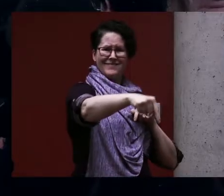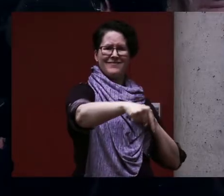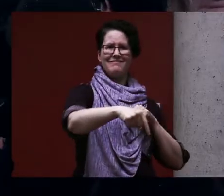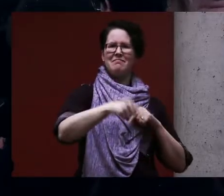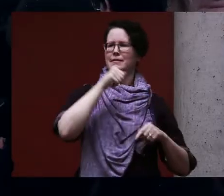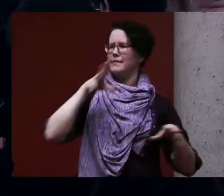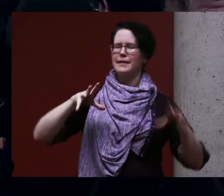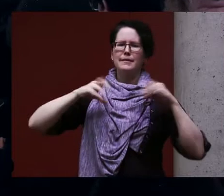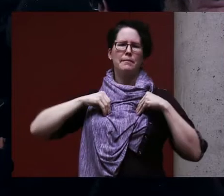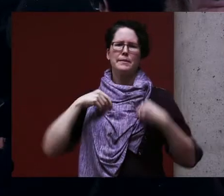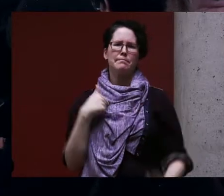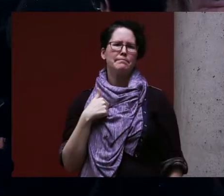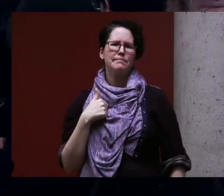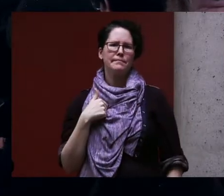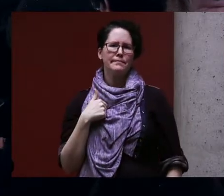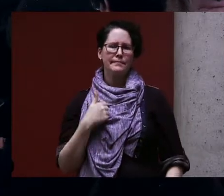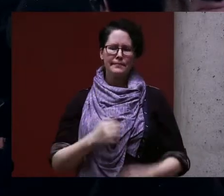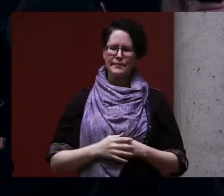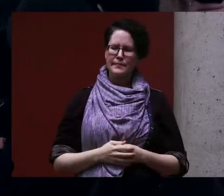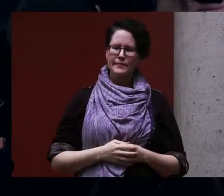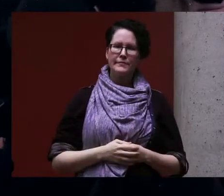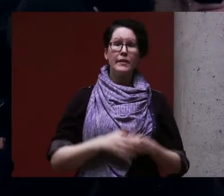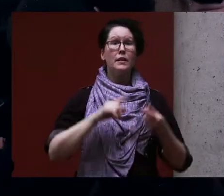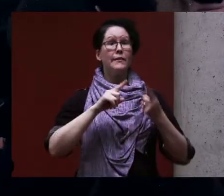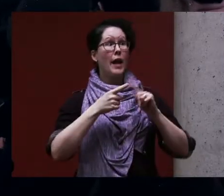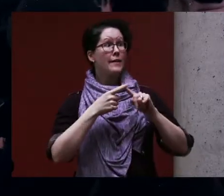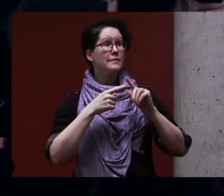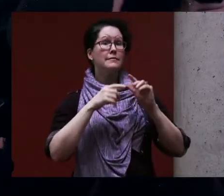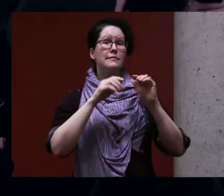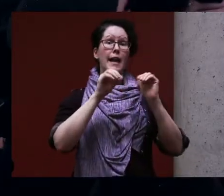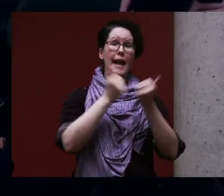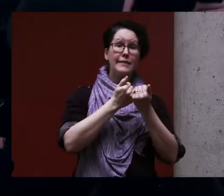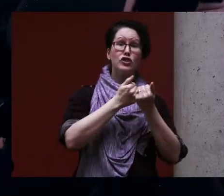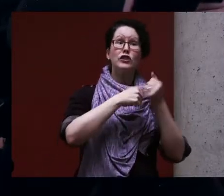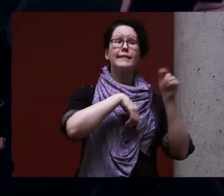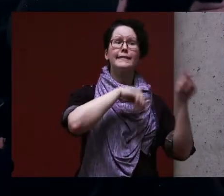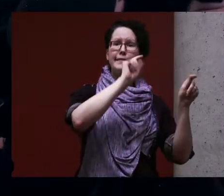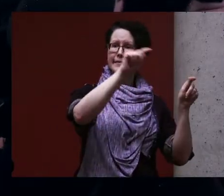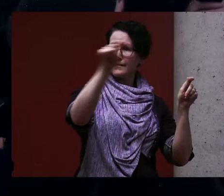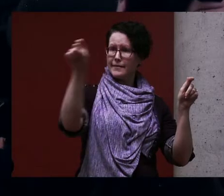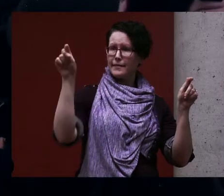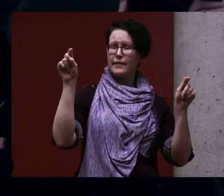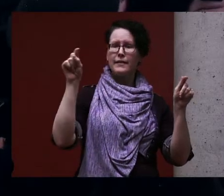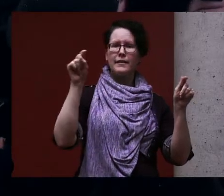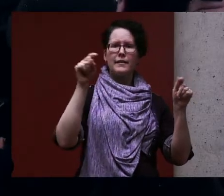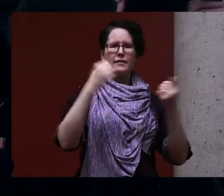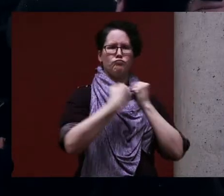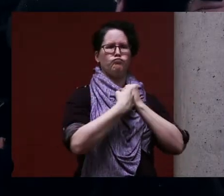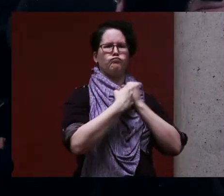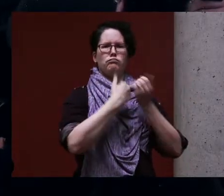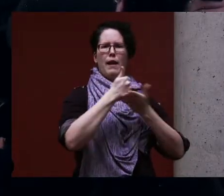her. With the help of many friends and agency services, I was able to keep Laura at home